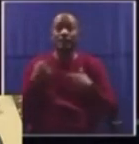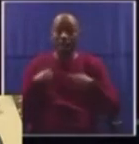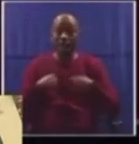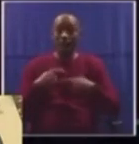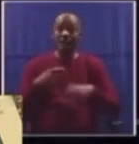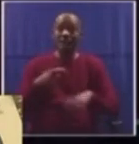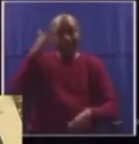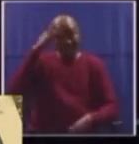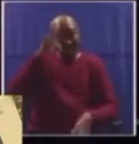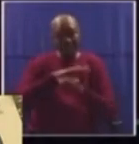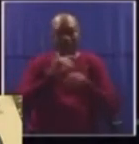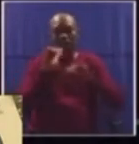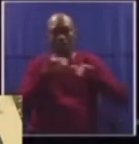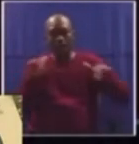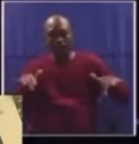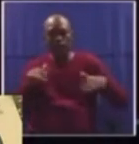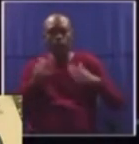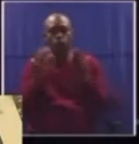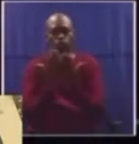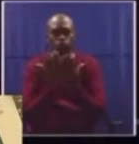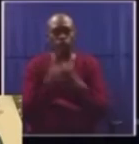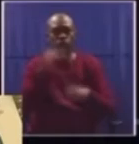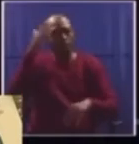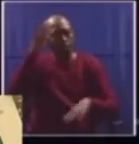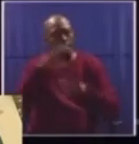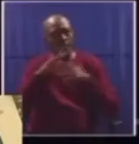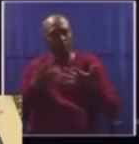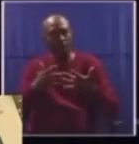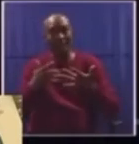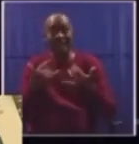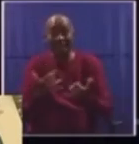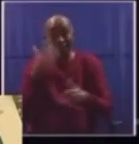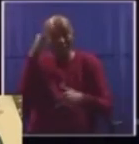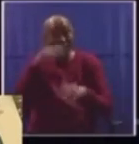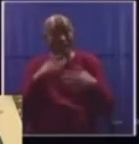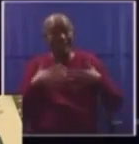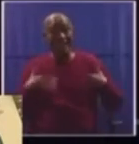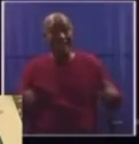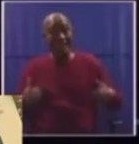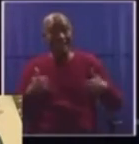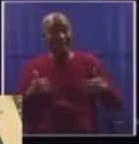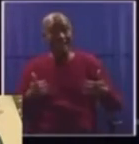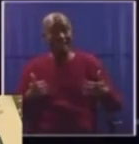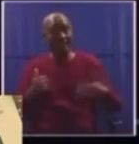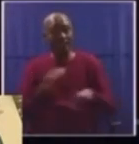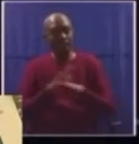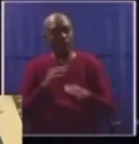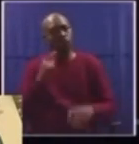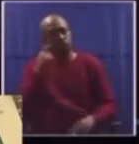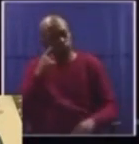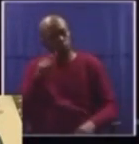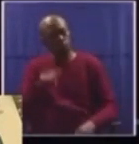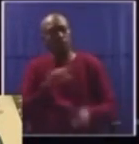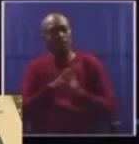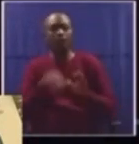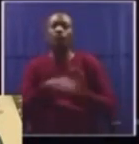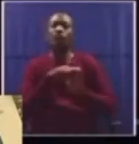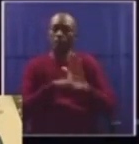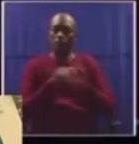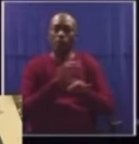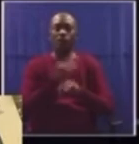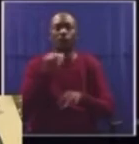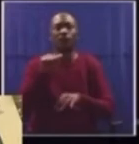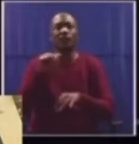schools, public policing and security, public institutions, and now public health care is evidence of what the program of the ANC